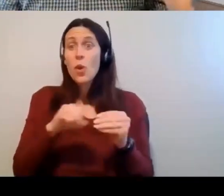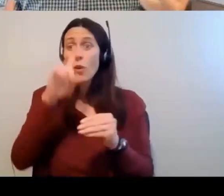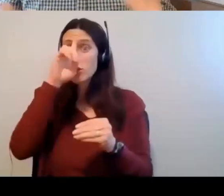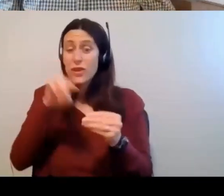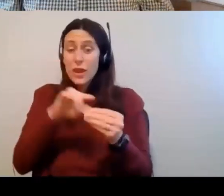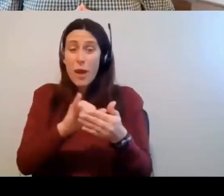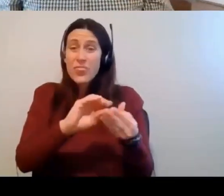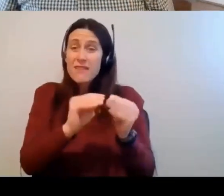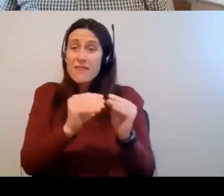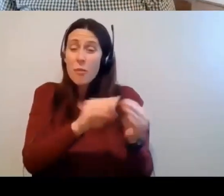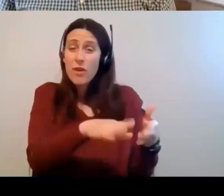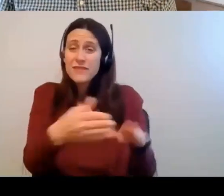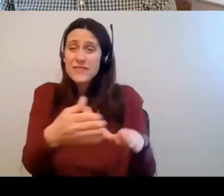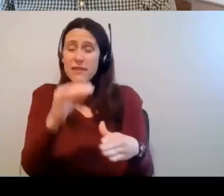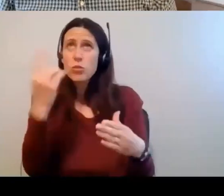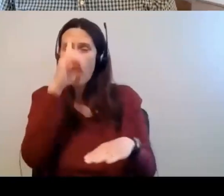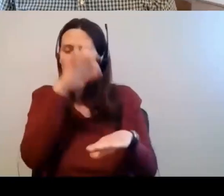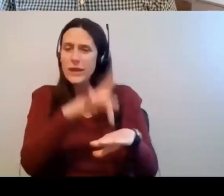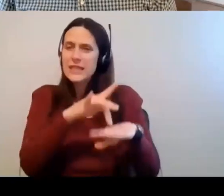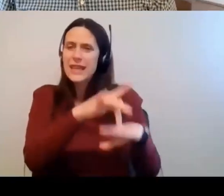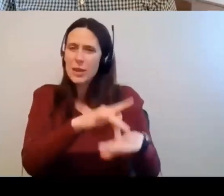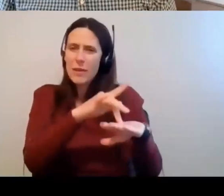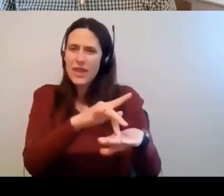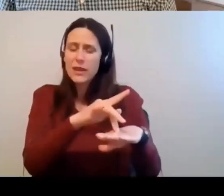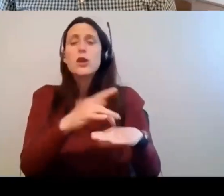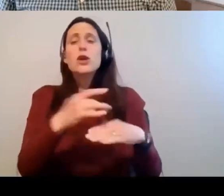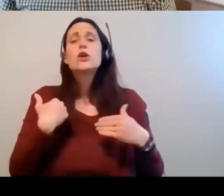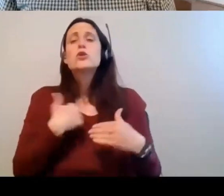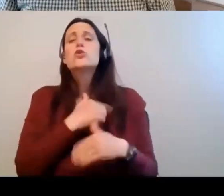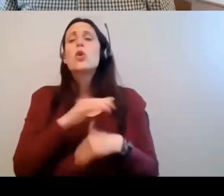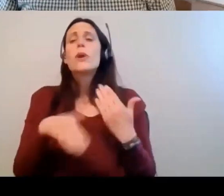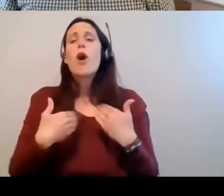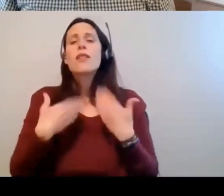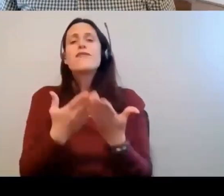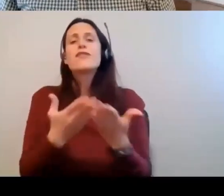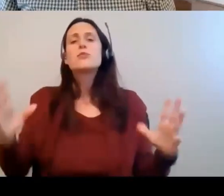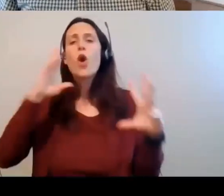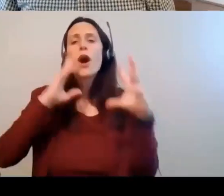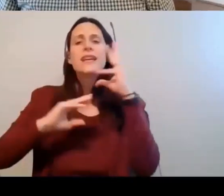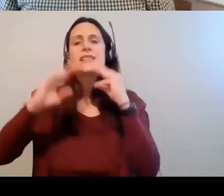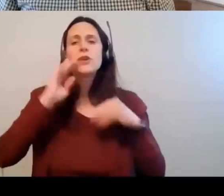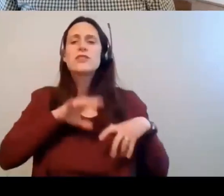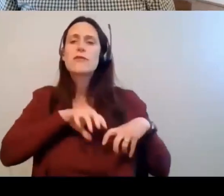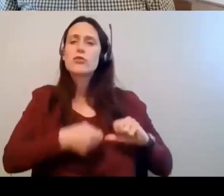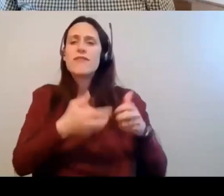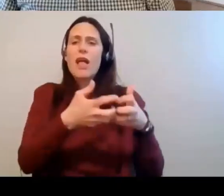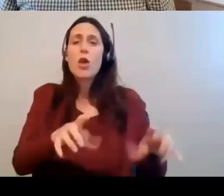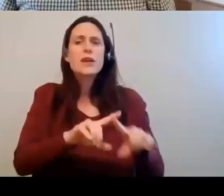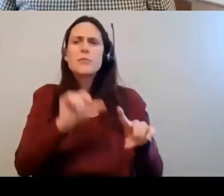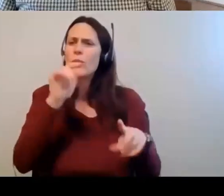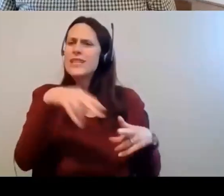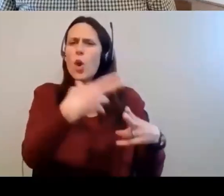on our minds. And so we have this very broad experience of grief and loss that we may not name very often,